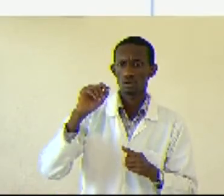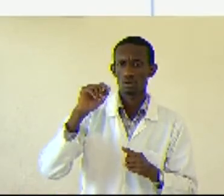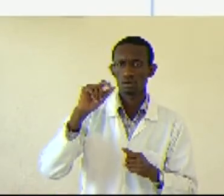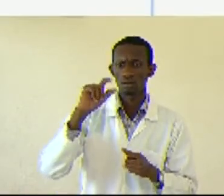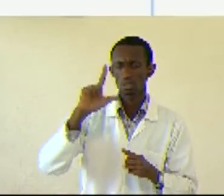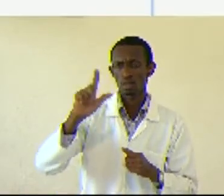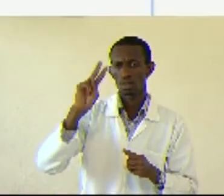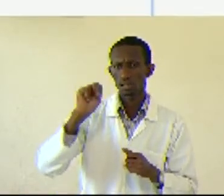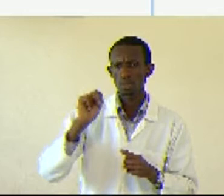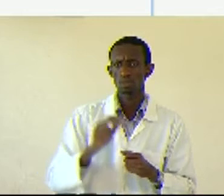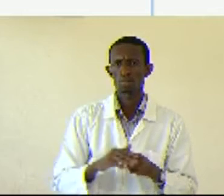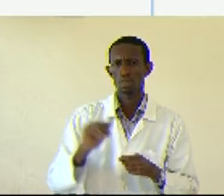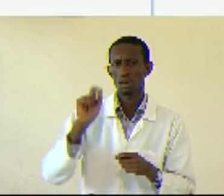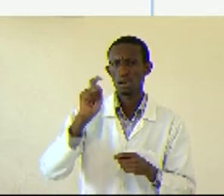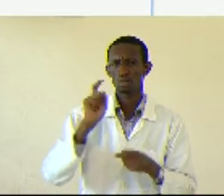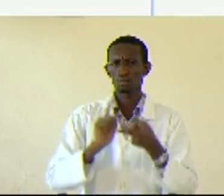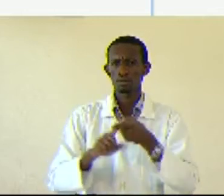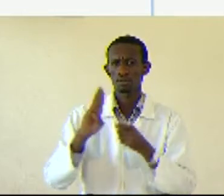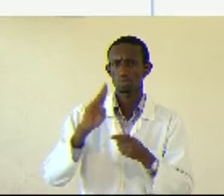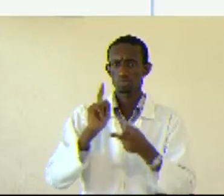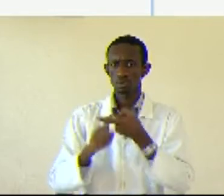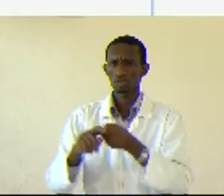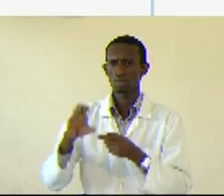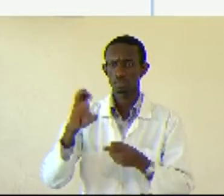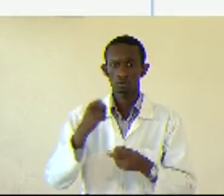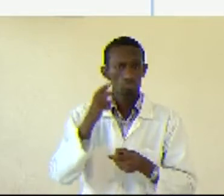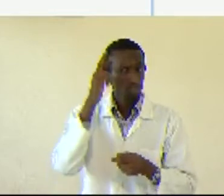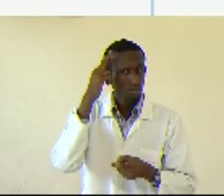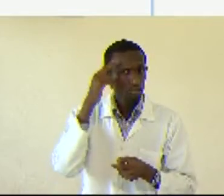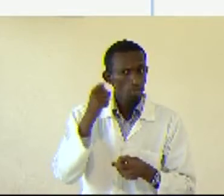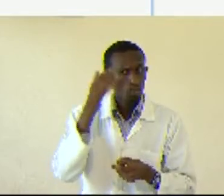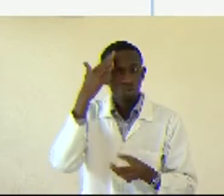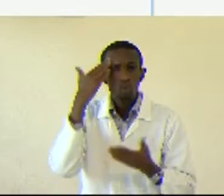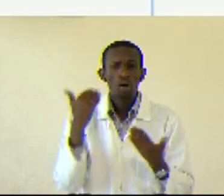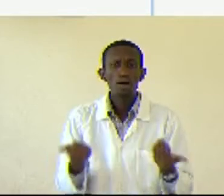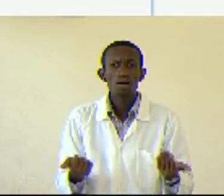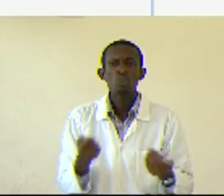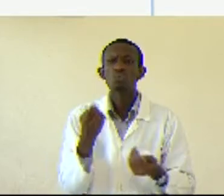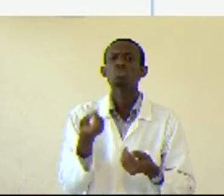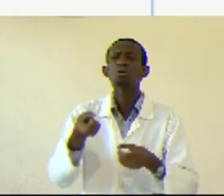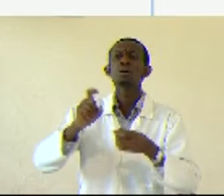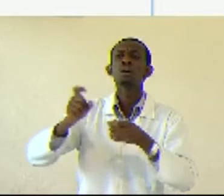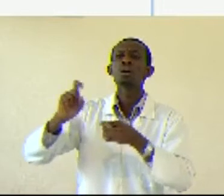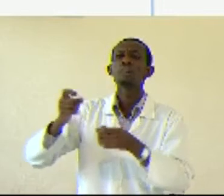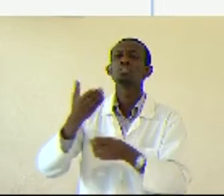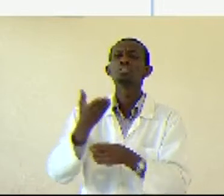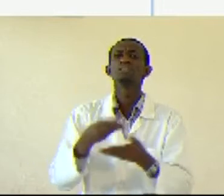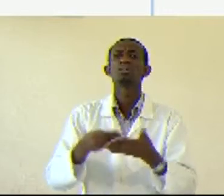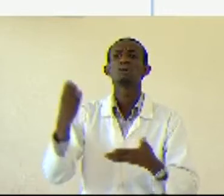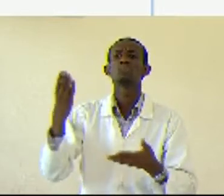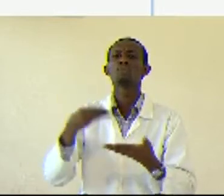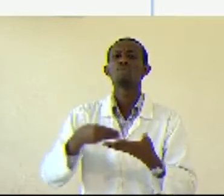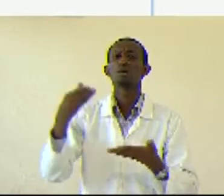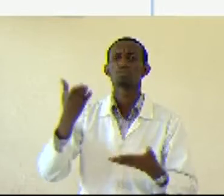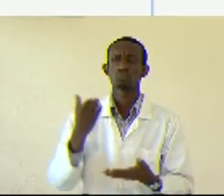value of ax plus b plus c. Remember why we add these absolute values.